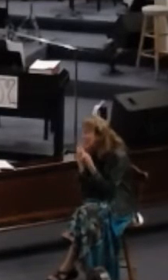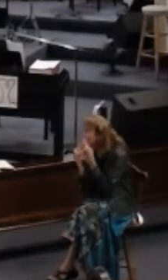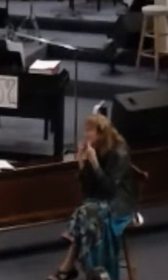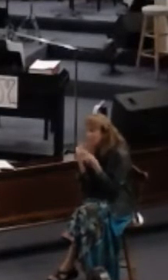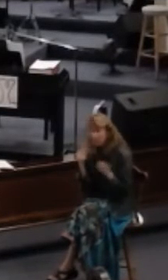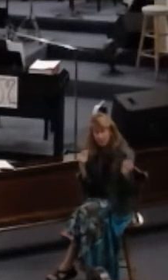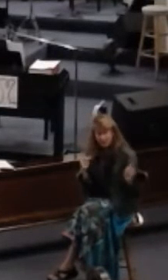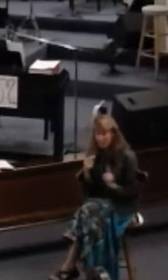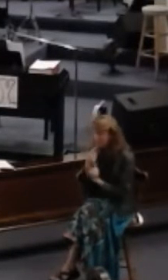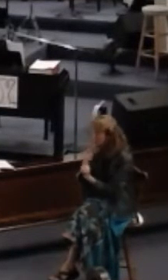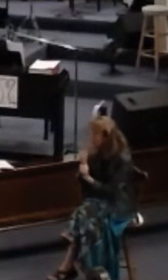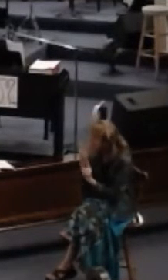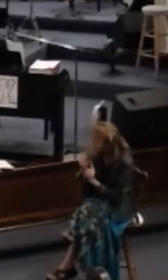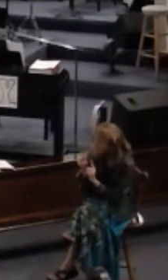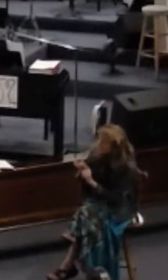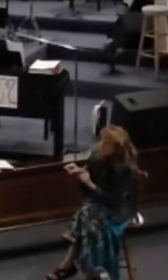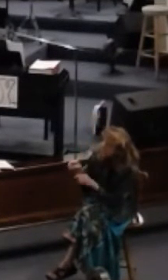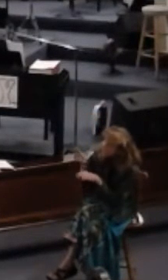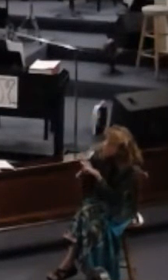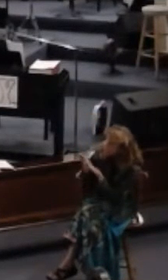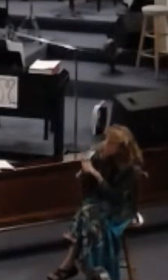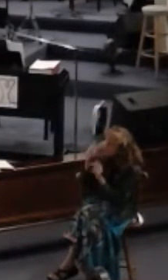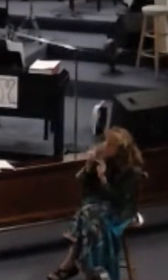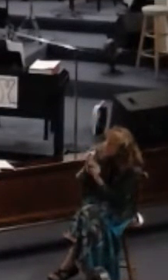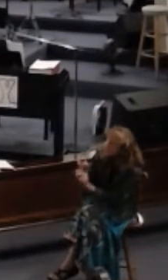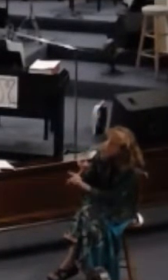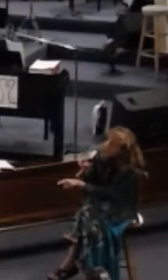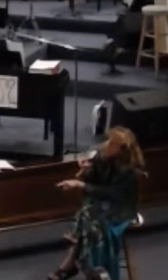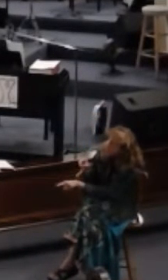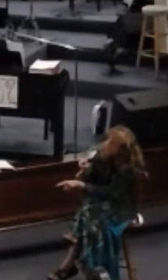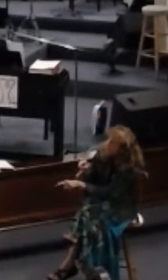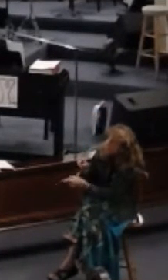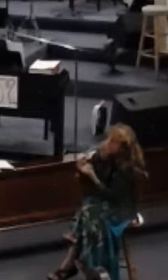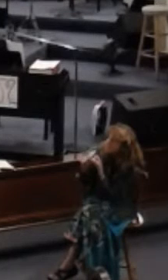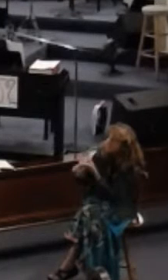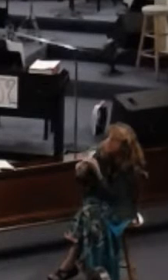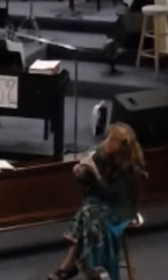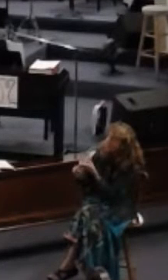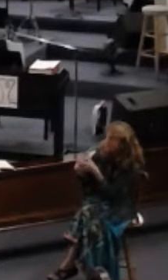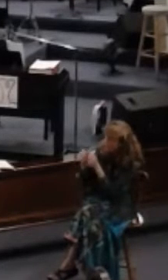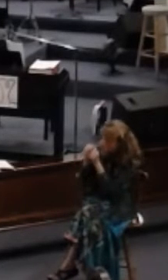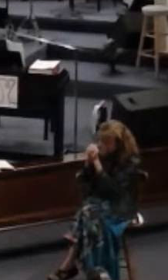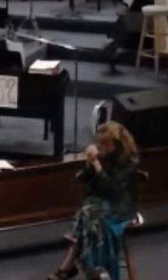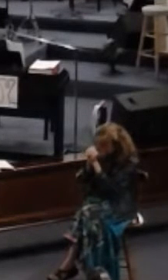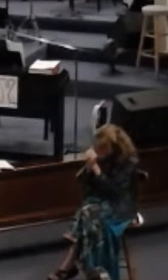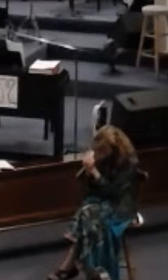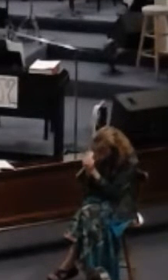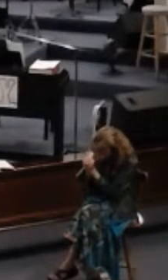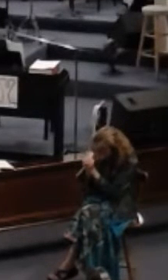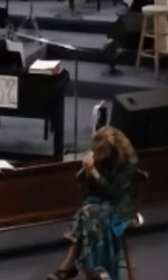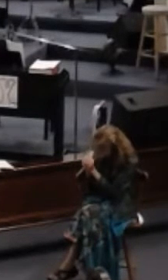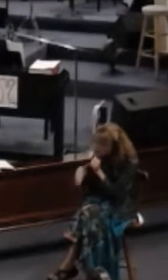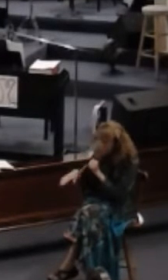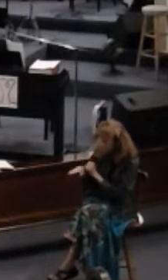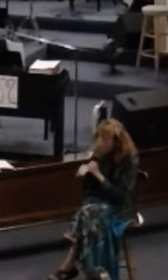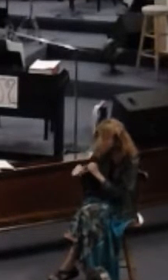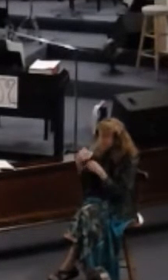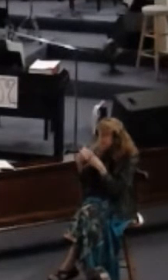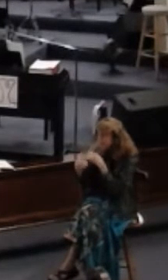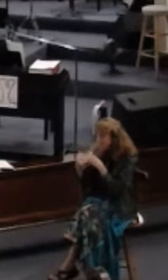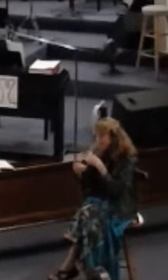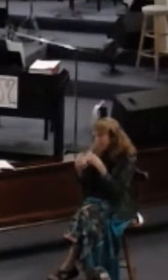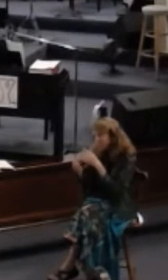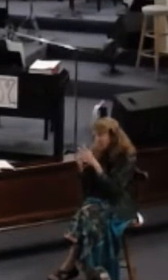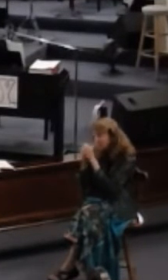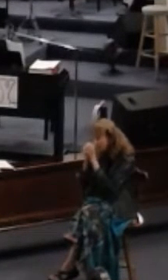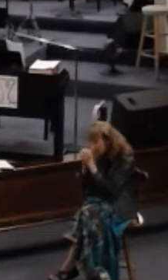wrong, he got up and he walked to the door. And there he saw his friend bowing over a meal and his hands folded in